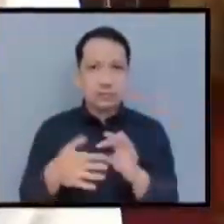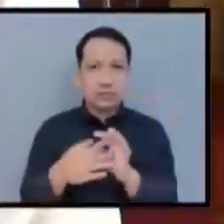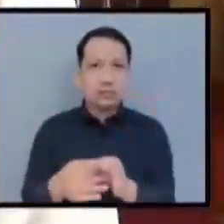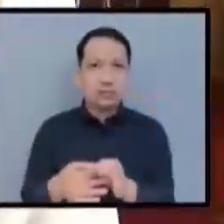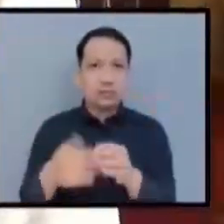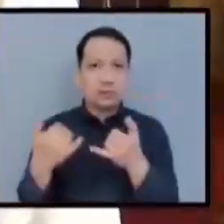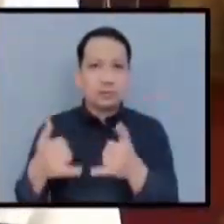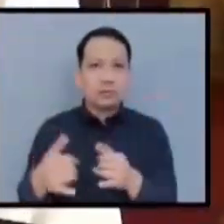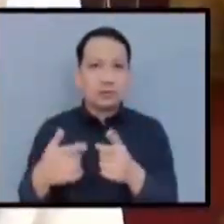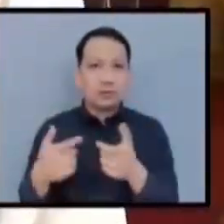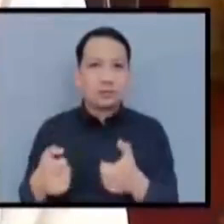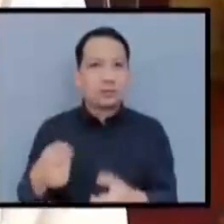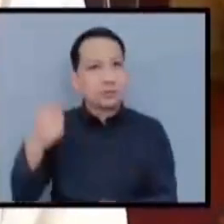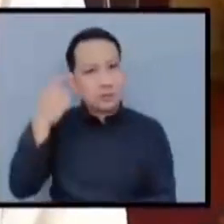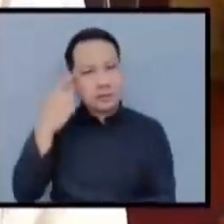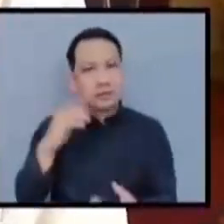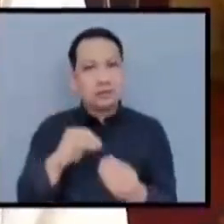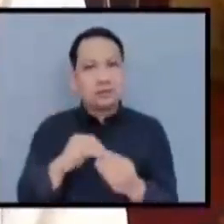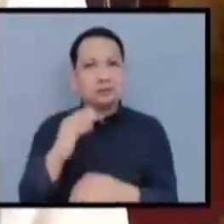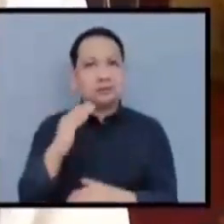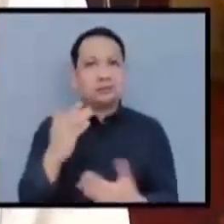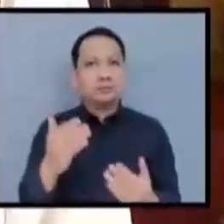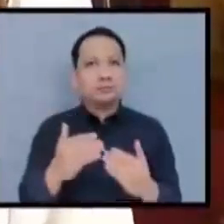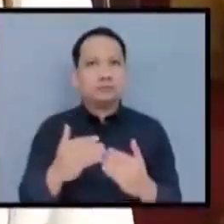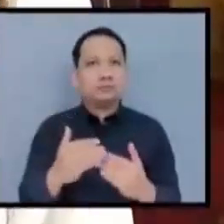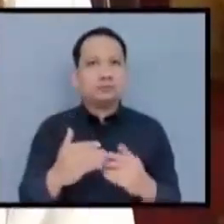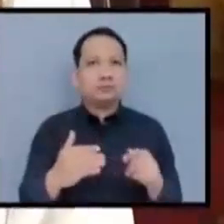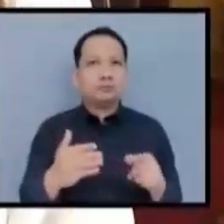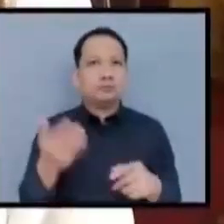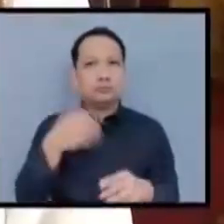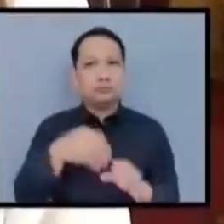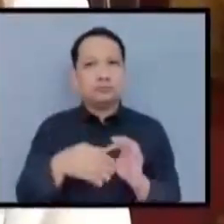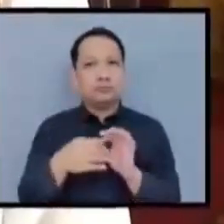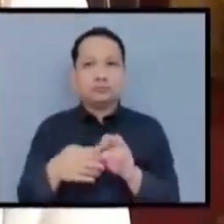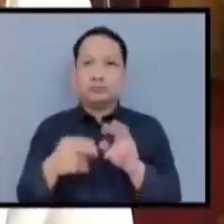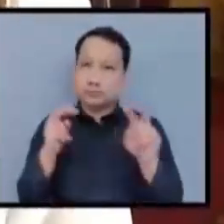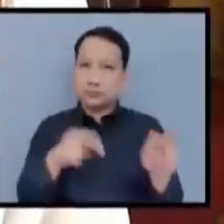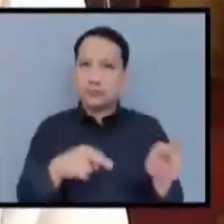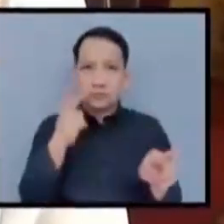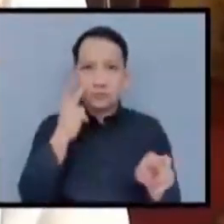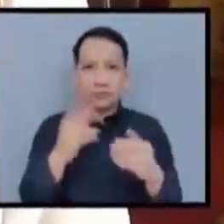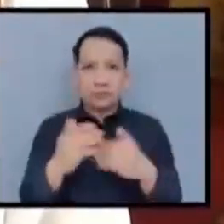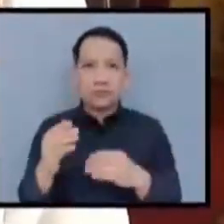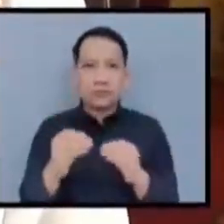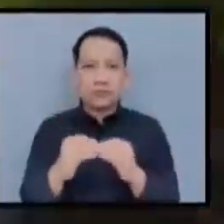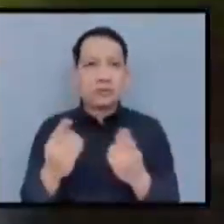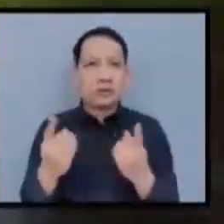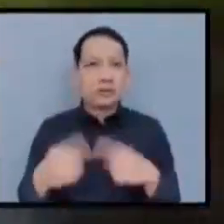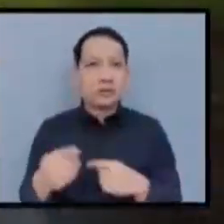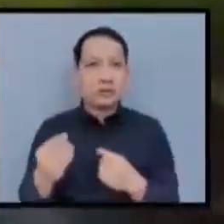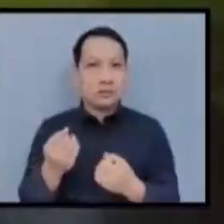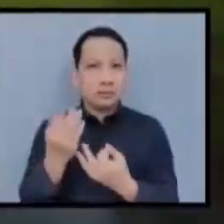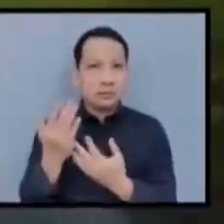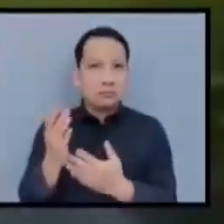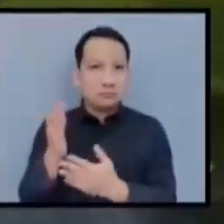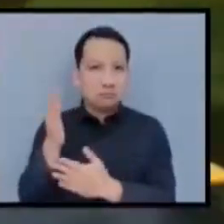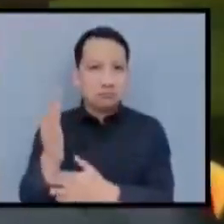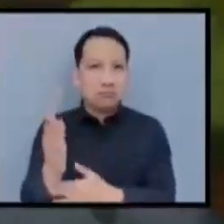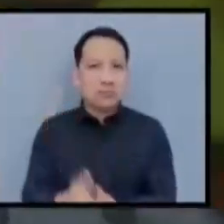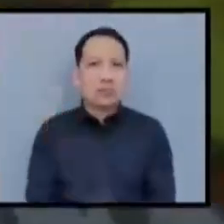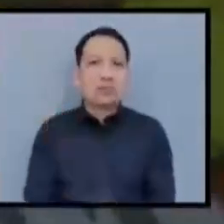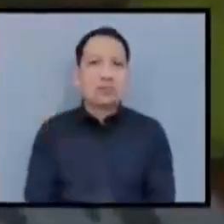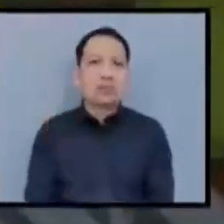game. I think it has potential. I think I look forward to more of what they can offer in the future. Convertible